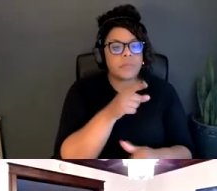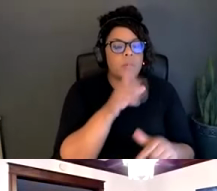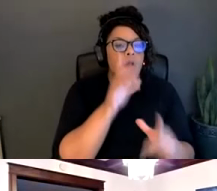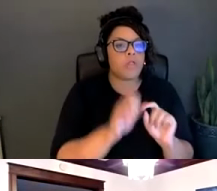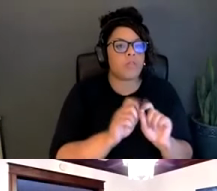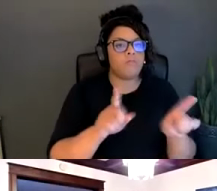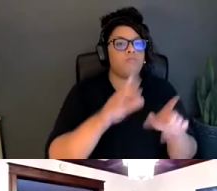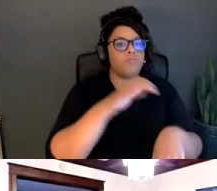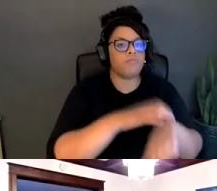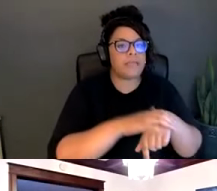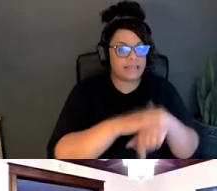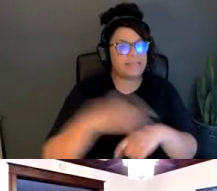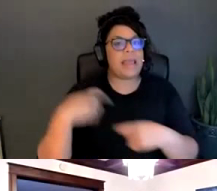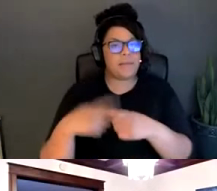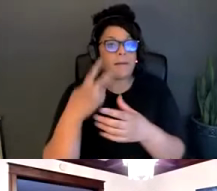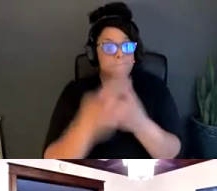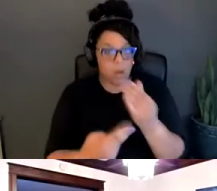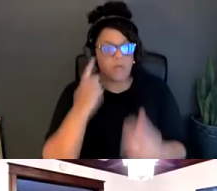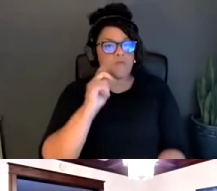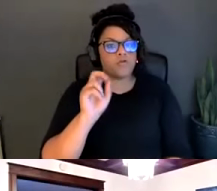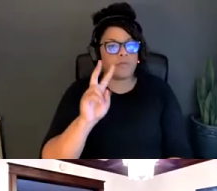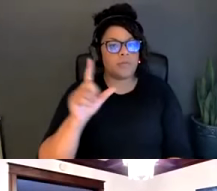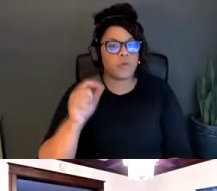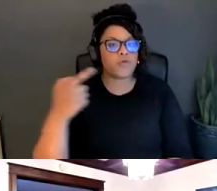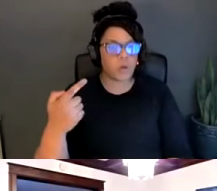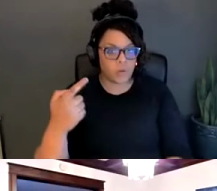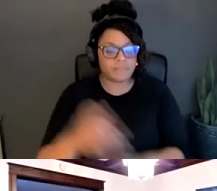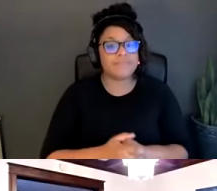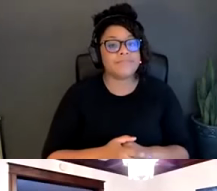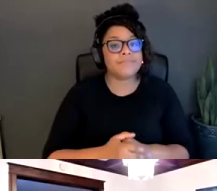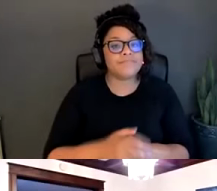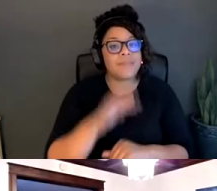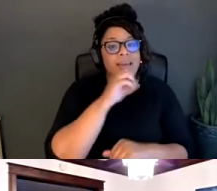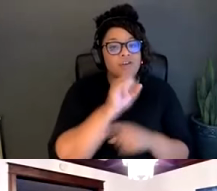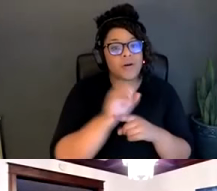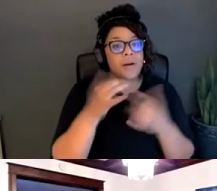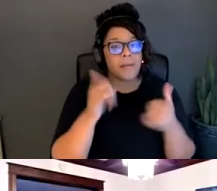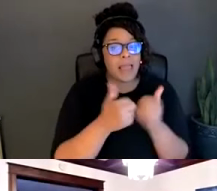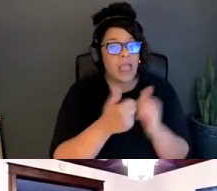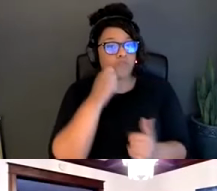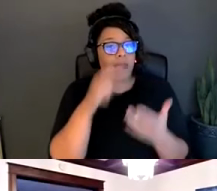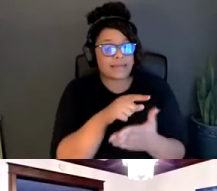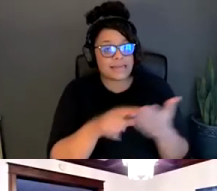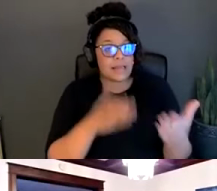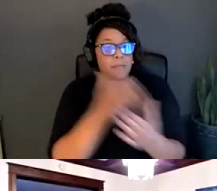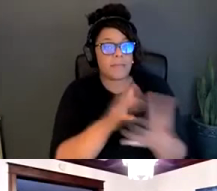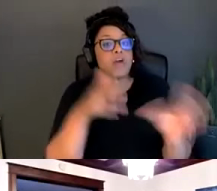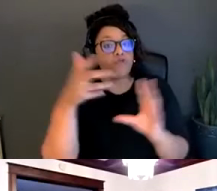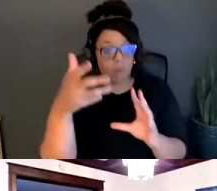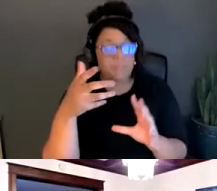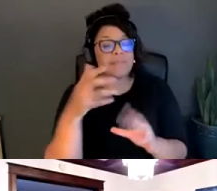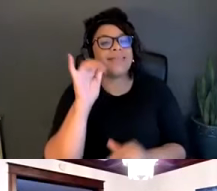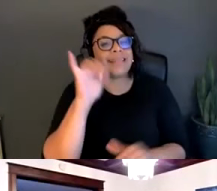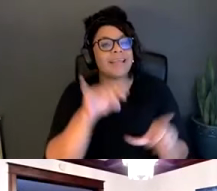and Spanish in November 2021. Ages and stages of play and how racism interrupts it. That is also